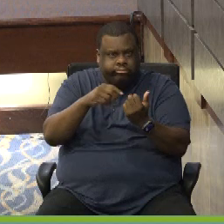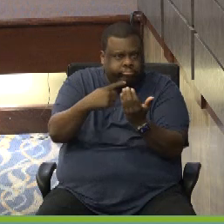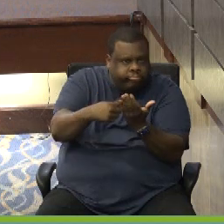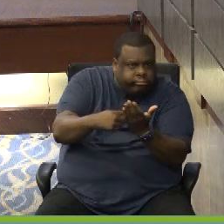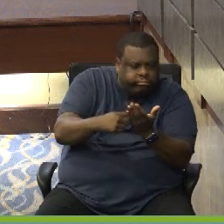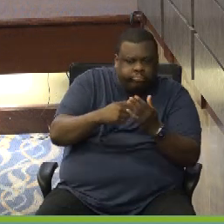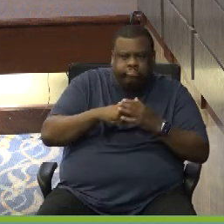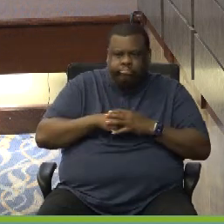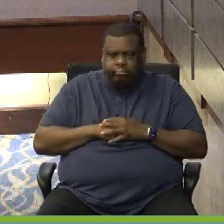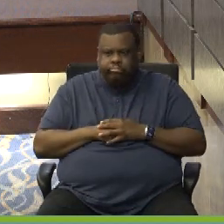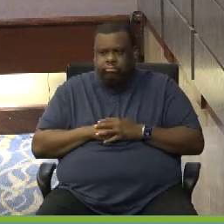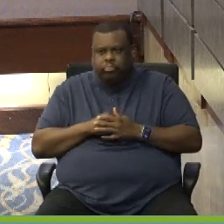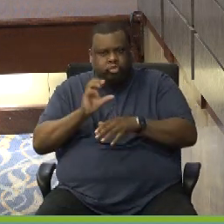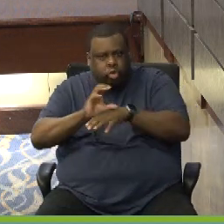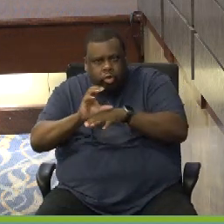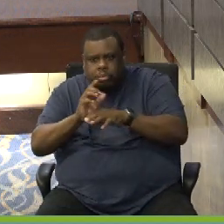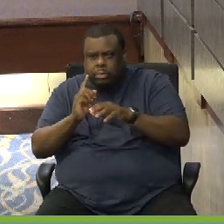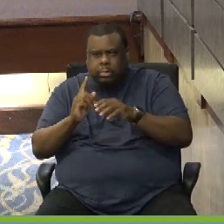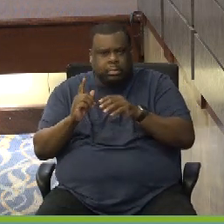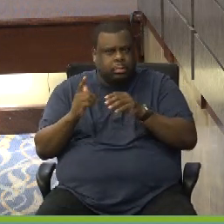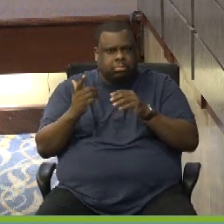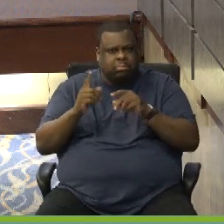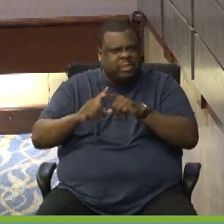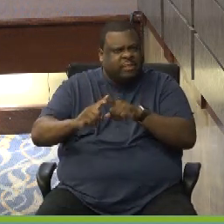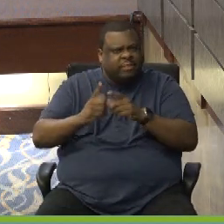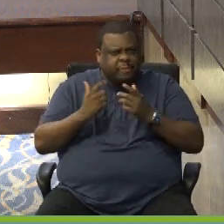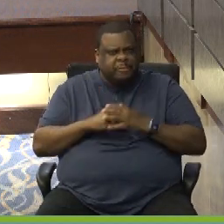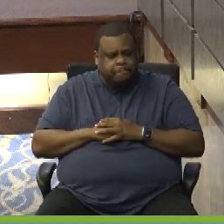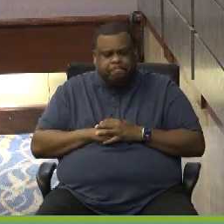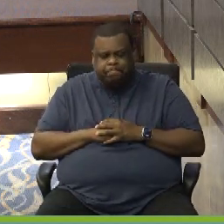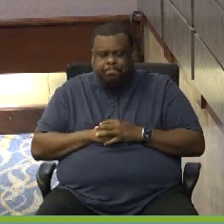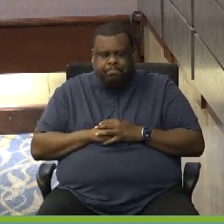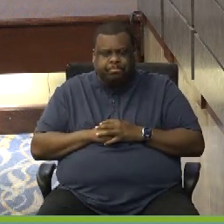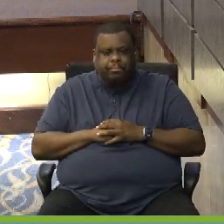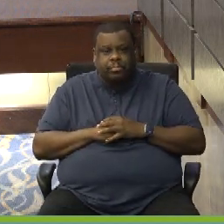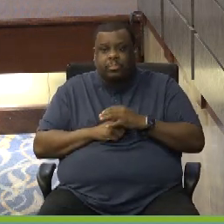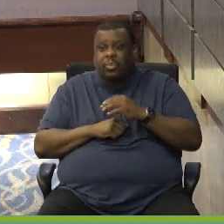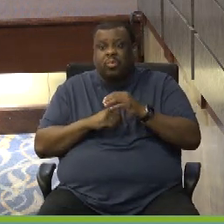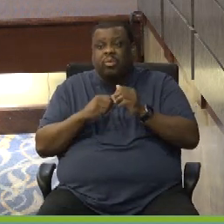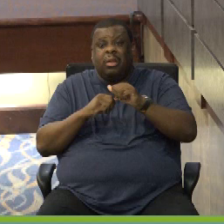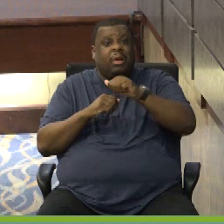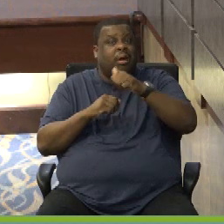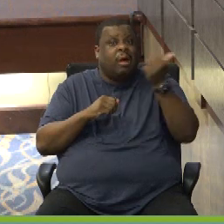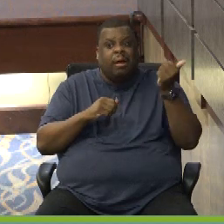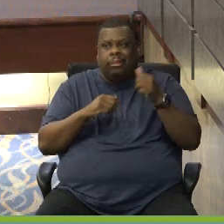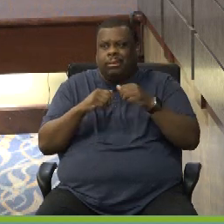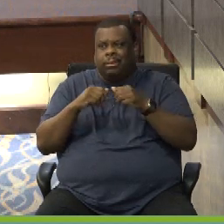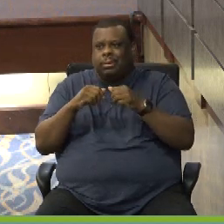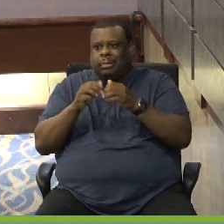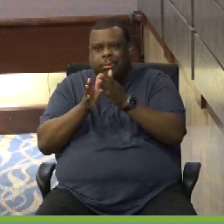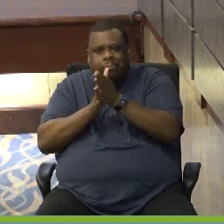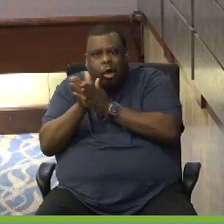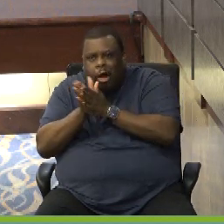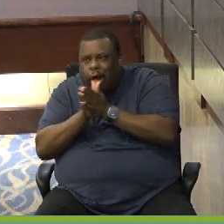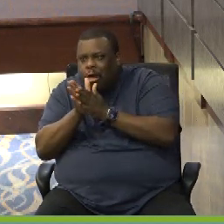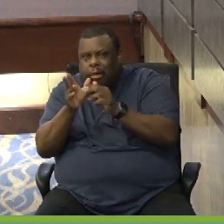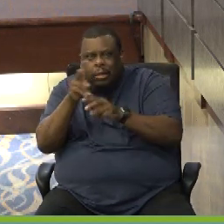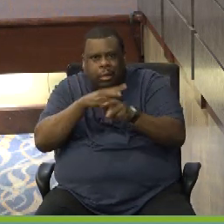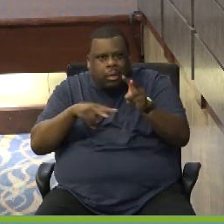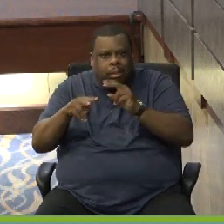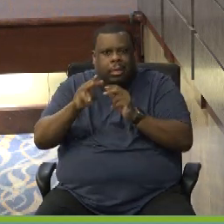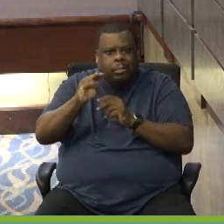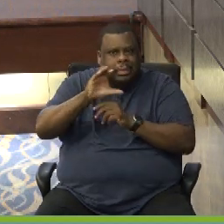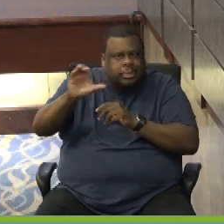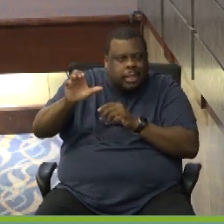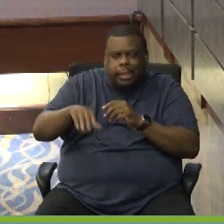La Pila. And of course, in our downtime, we kind of explored even more, ran the trails of Camden Park all the way to MCC, explored the